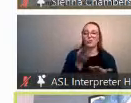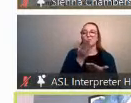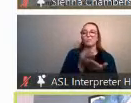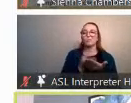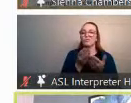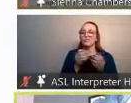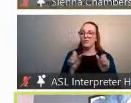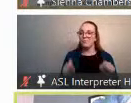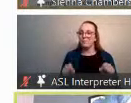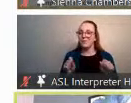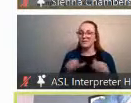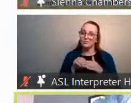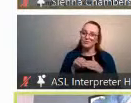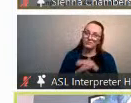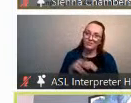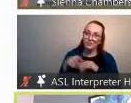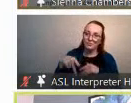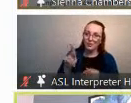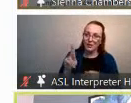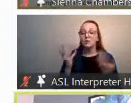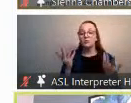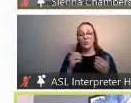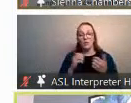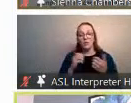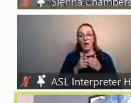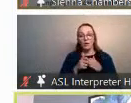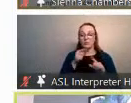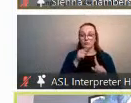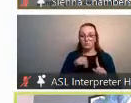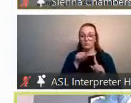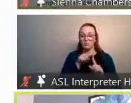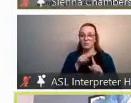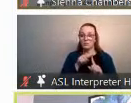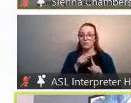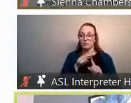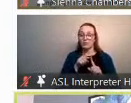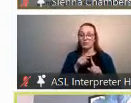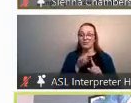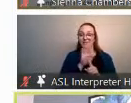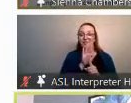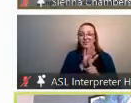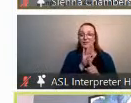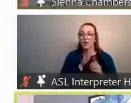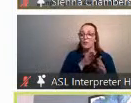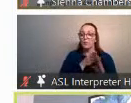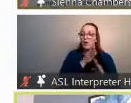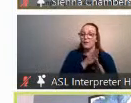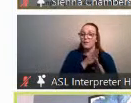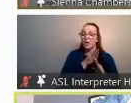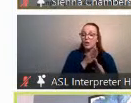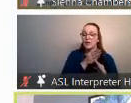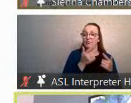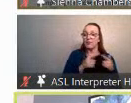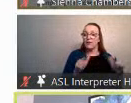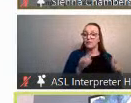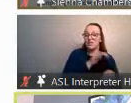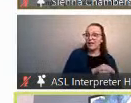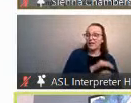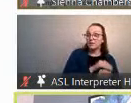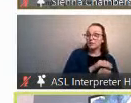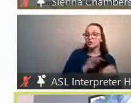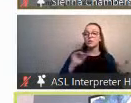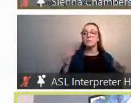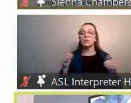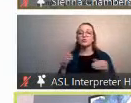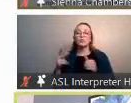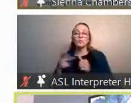how might the level of effort differ for families whose primary language is English compared to families whose primary language